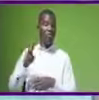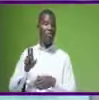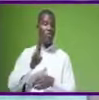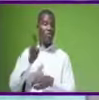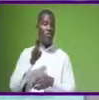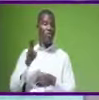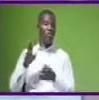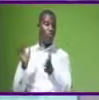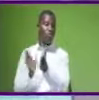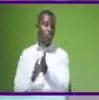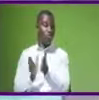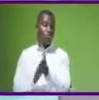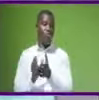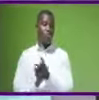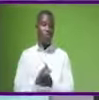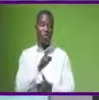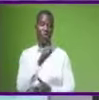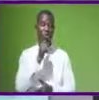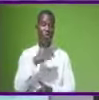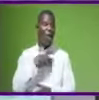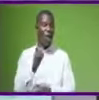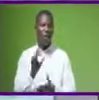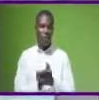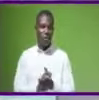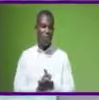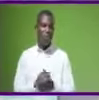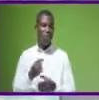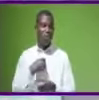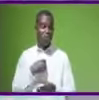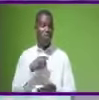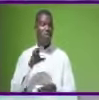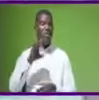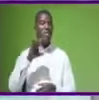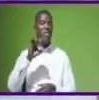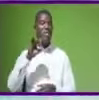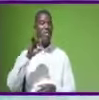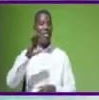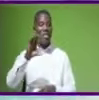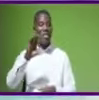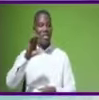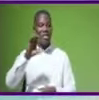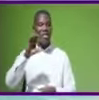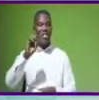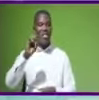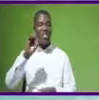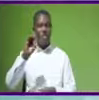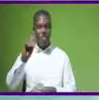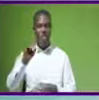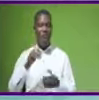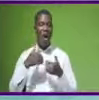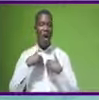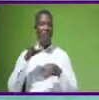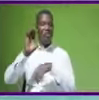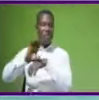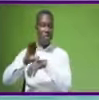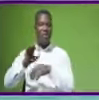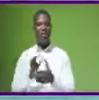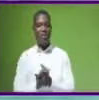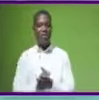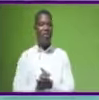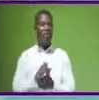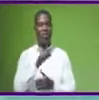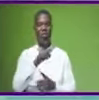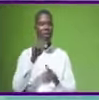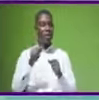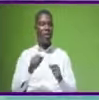super school and Kawampe. Miss me a CEO, Nibi. And I'm a war, sorry. They